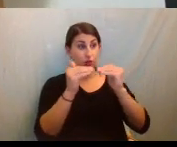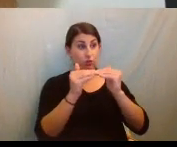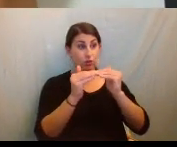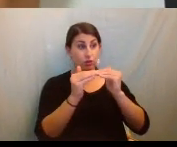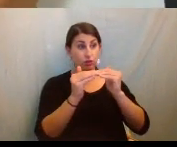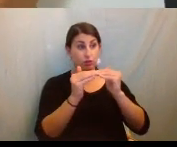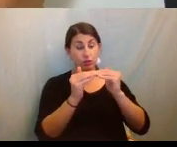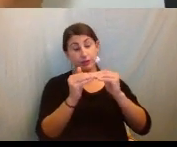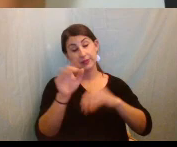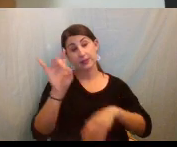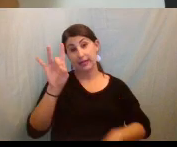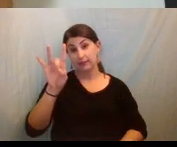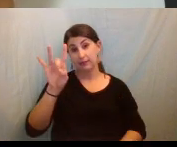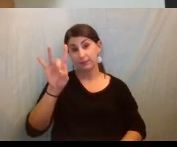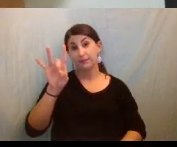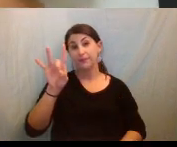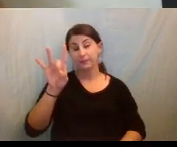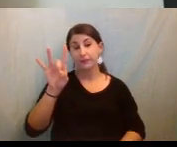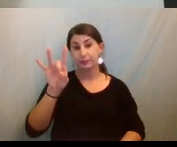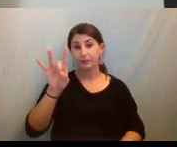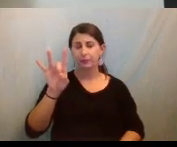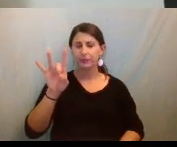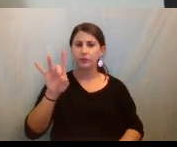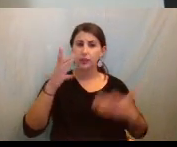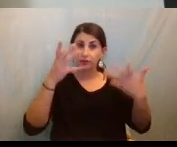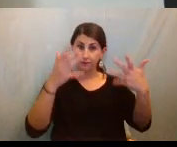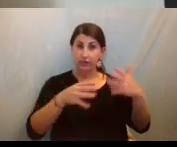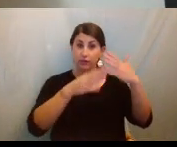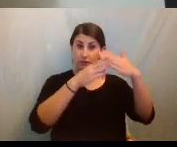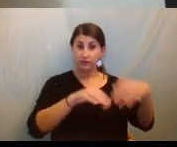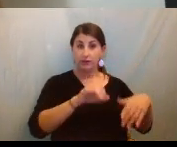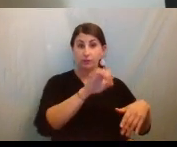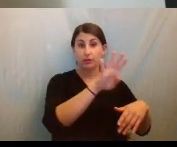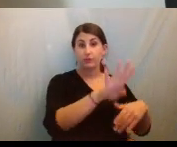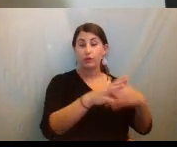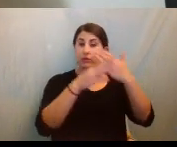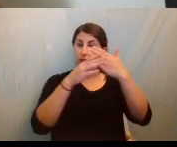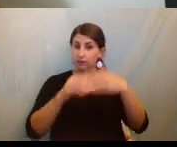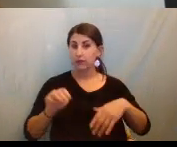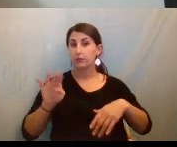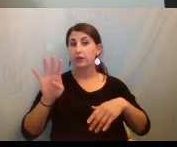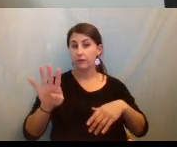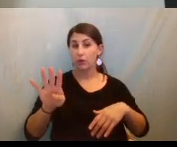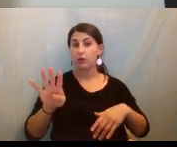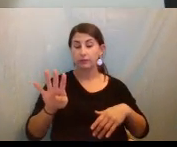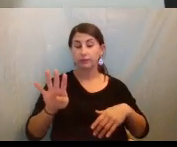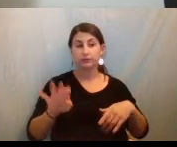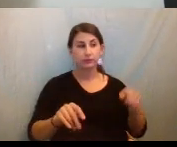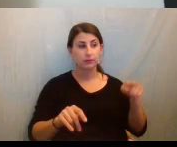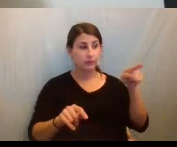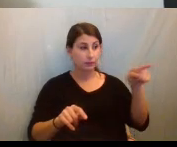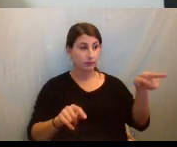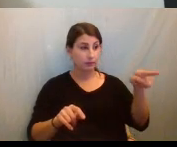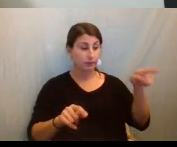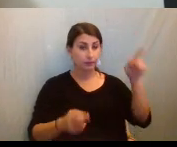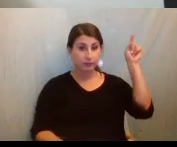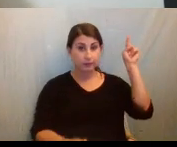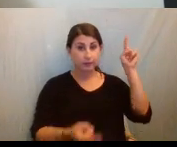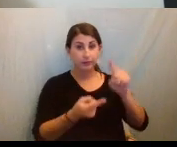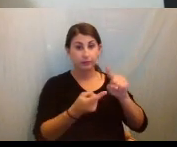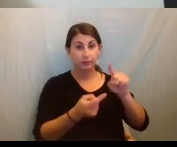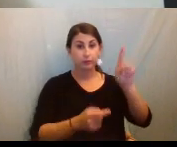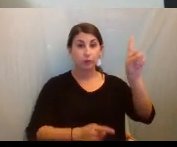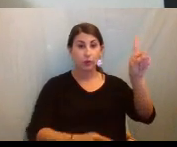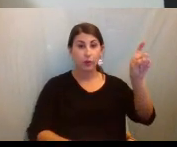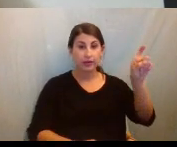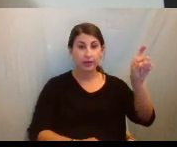4x equals 5, 6, 7, 8. Then I'm going to divide by 4, divide by 4. This